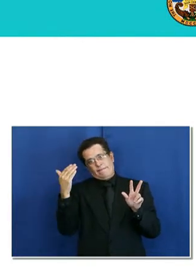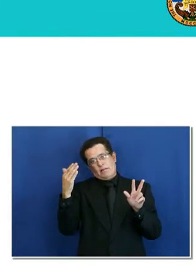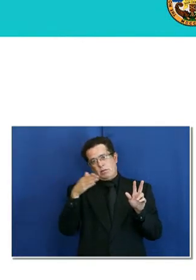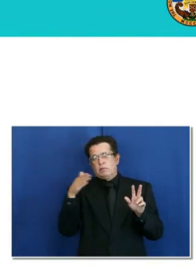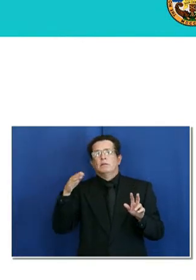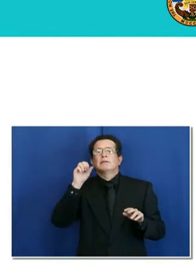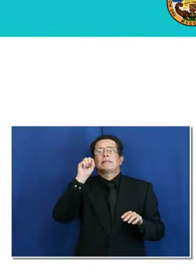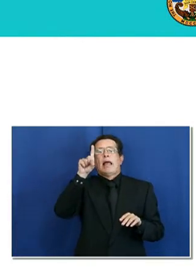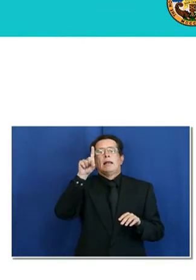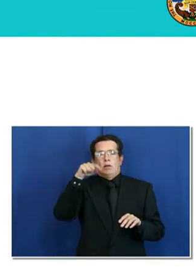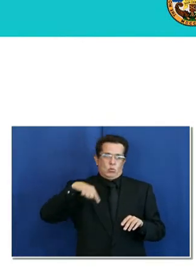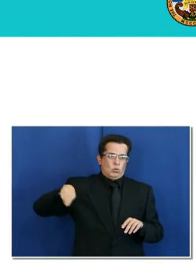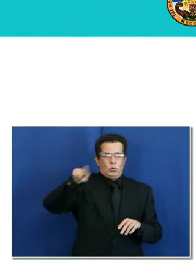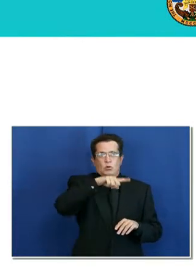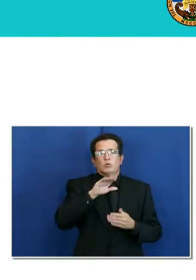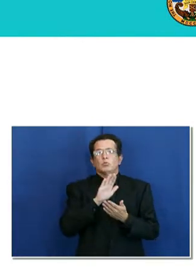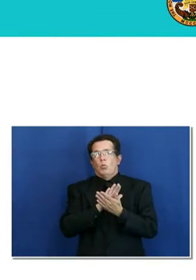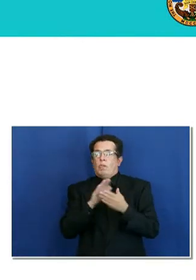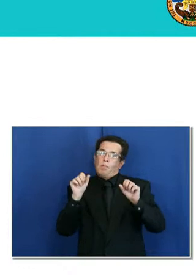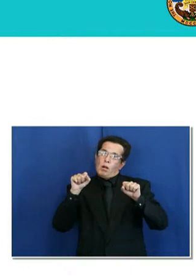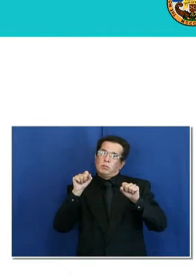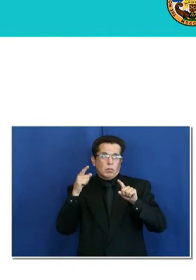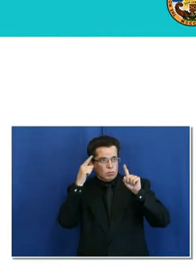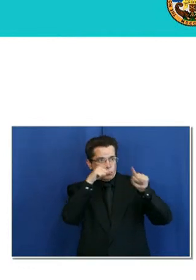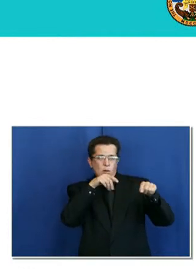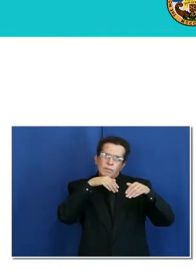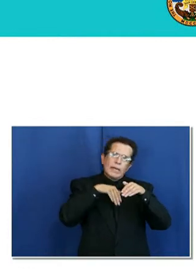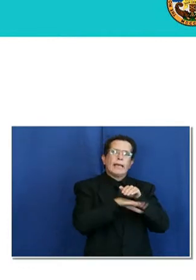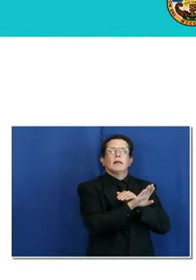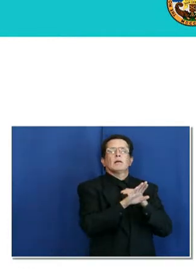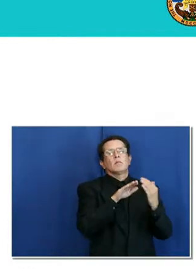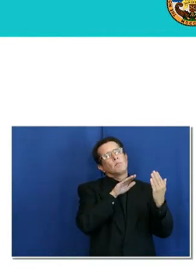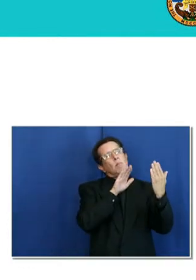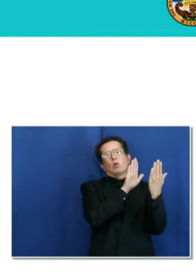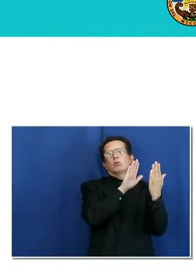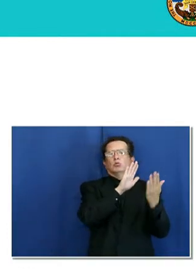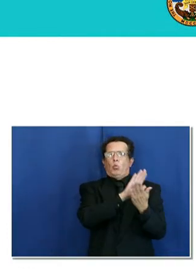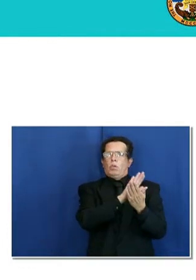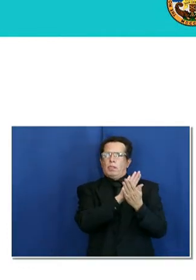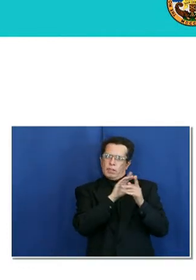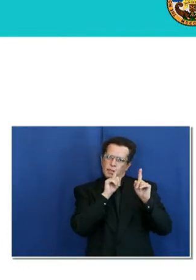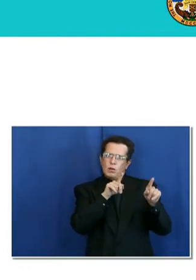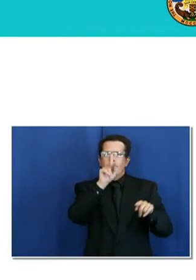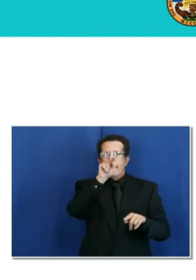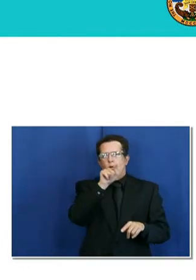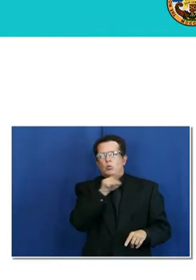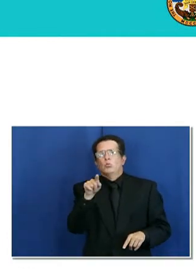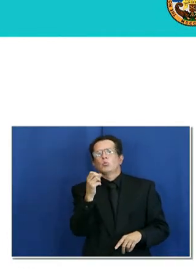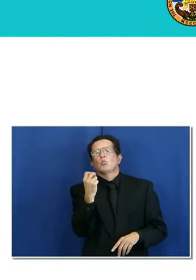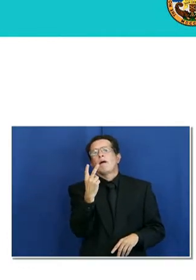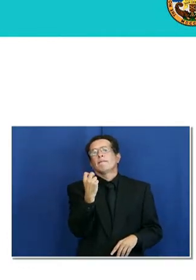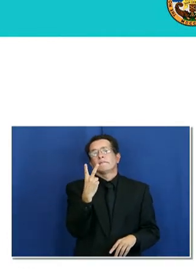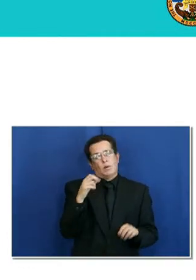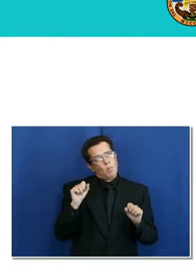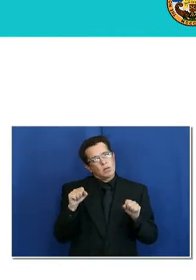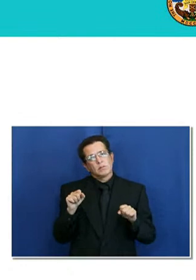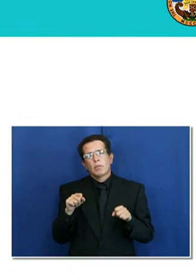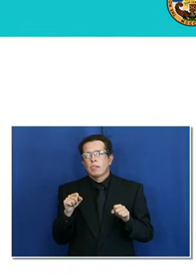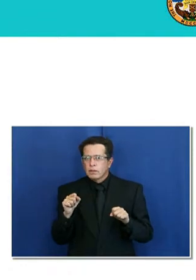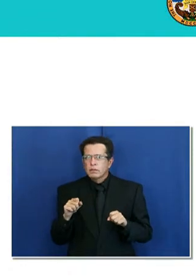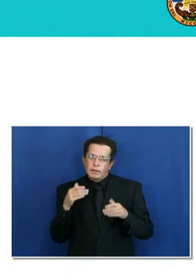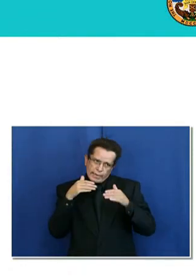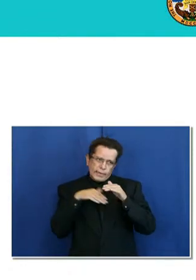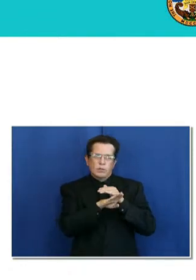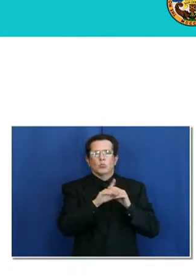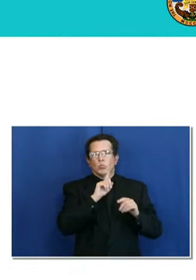County schools should be able to open, and this is specifically for K through 12, for in-person education and learning.